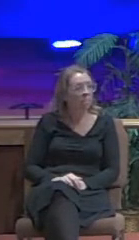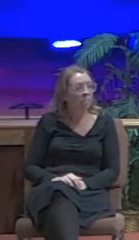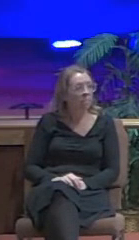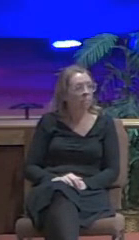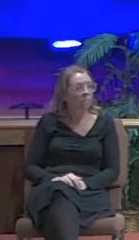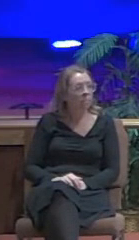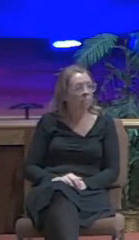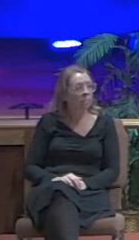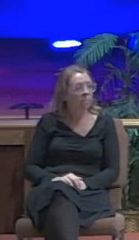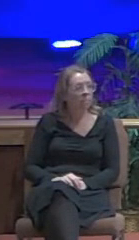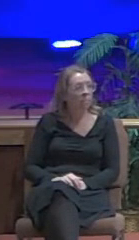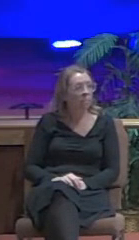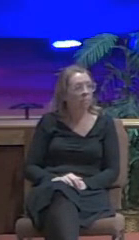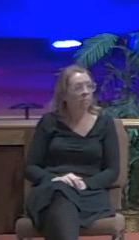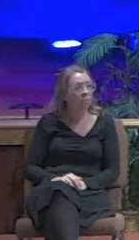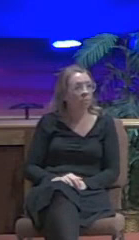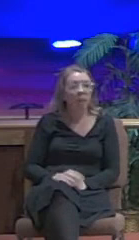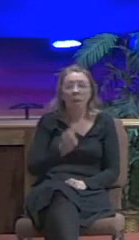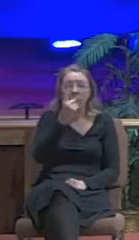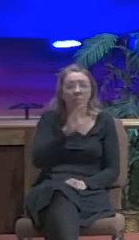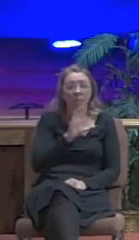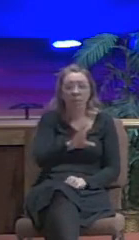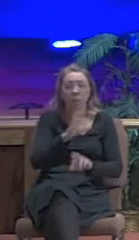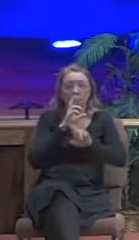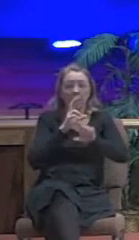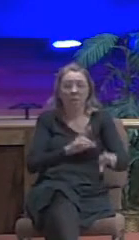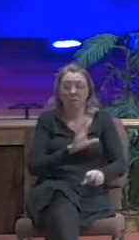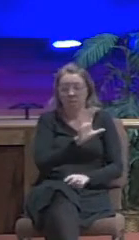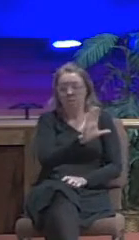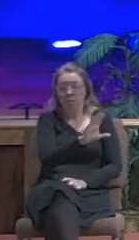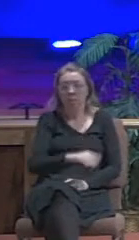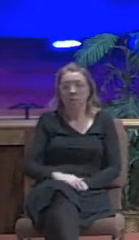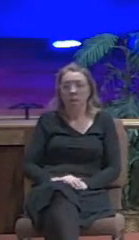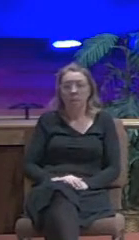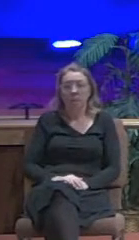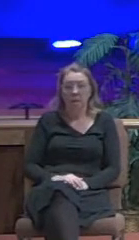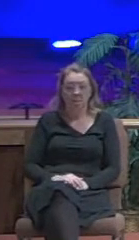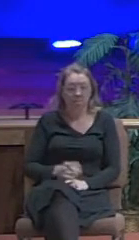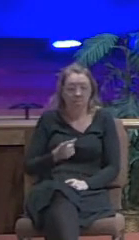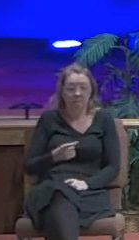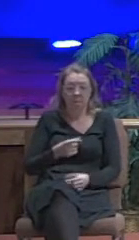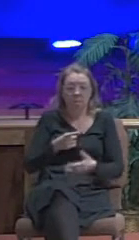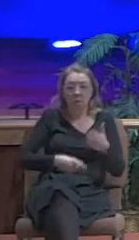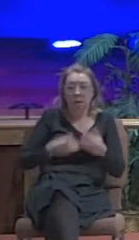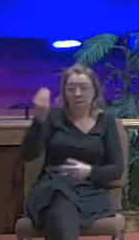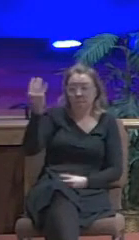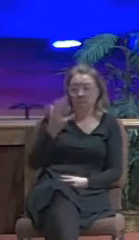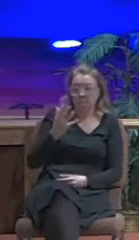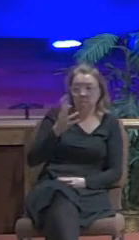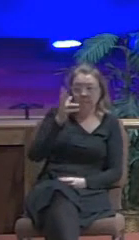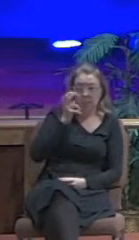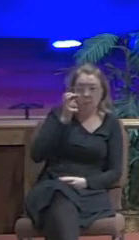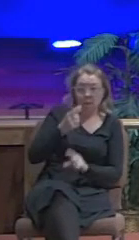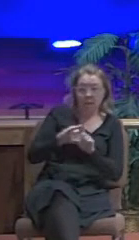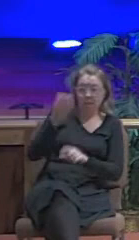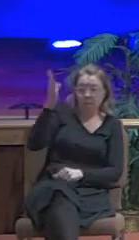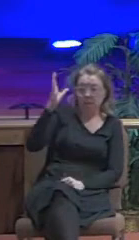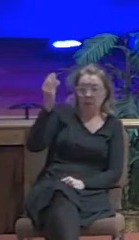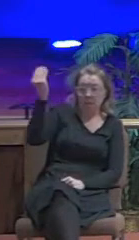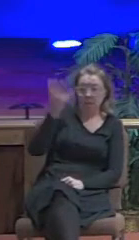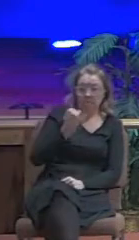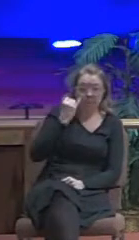your reaction is your reaction, and this is what I'm hearing from God. If I'm wrong, I'm wrong, but I'm just told to tell you about